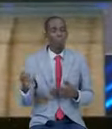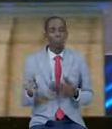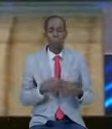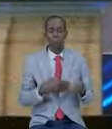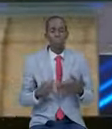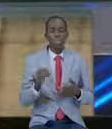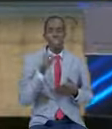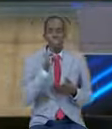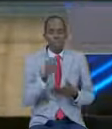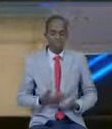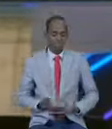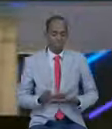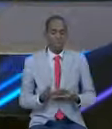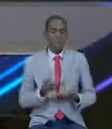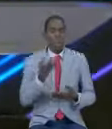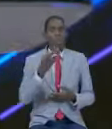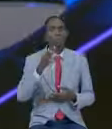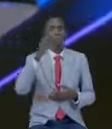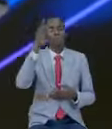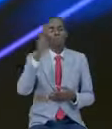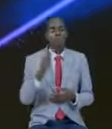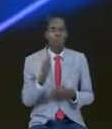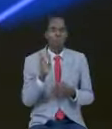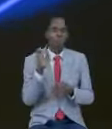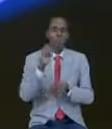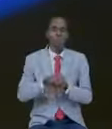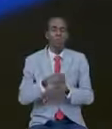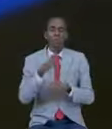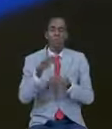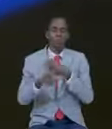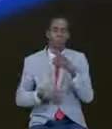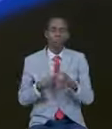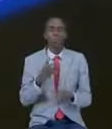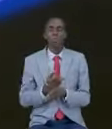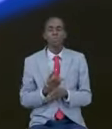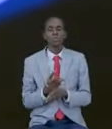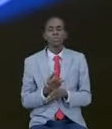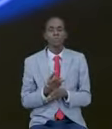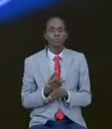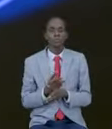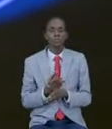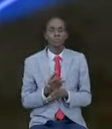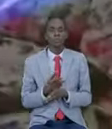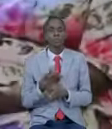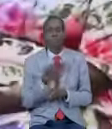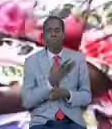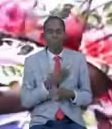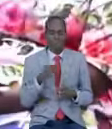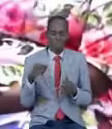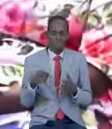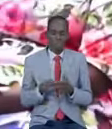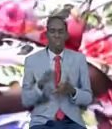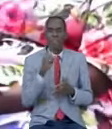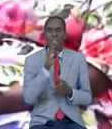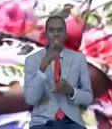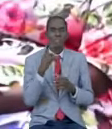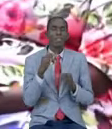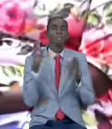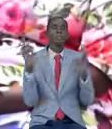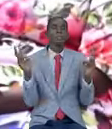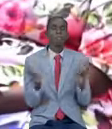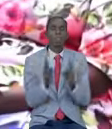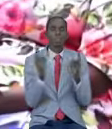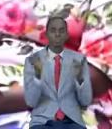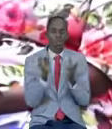is born of God overcometh the world. And this is the victory